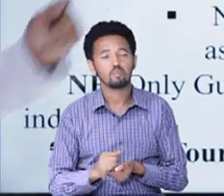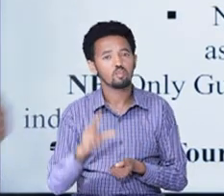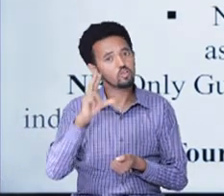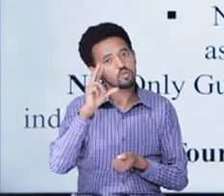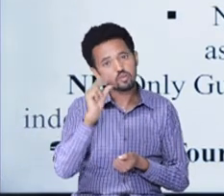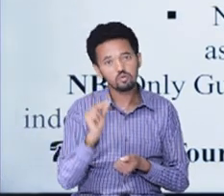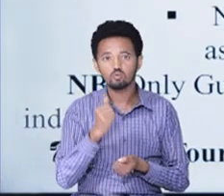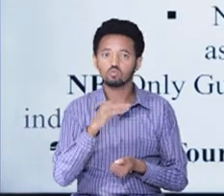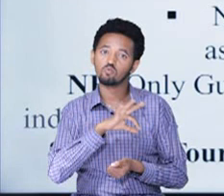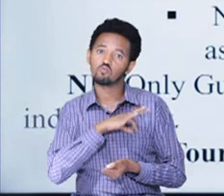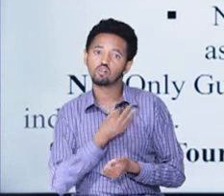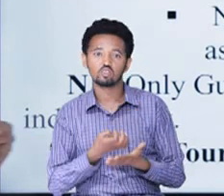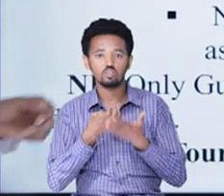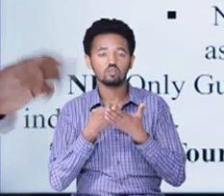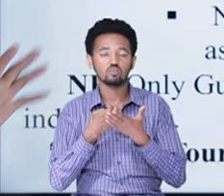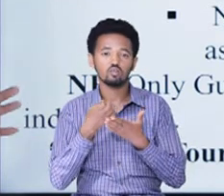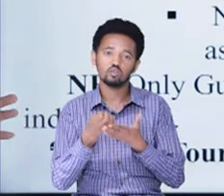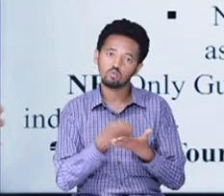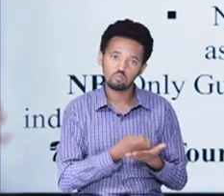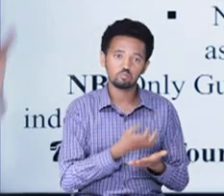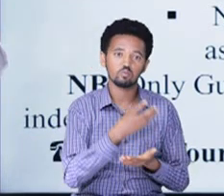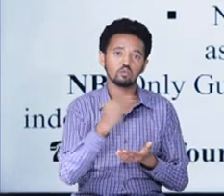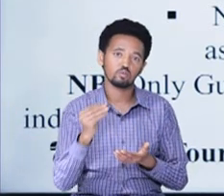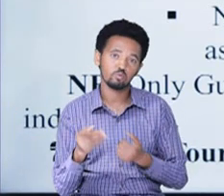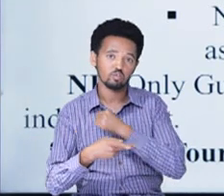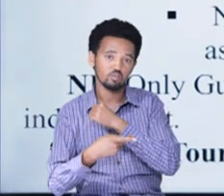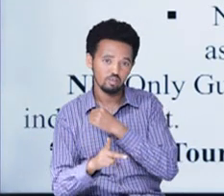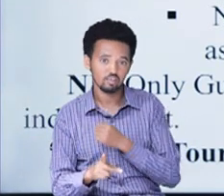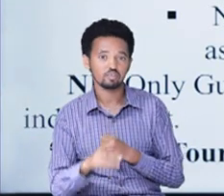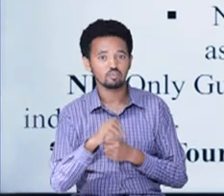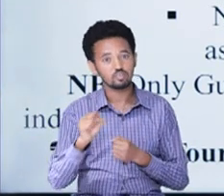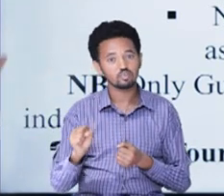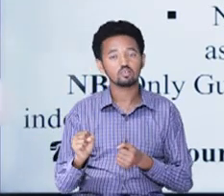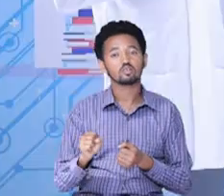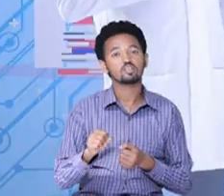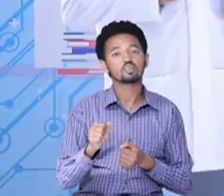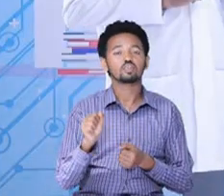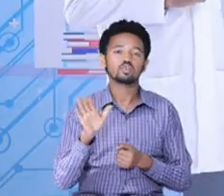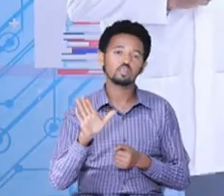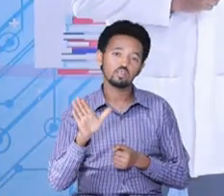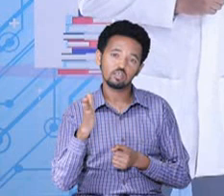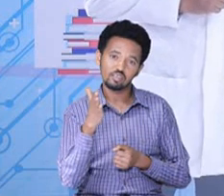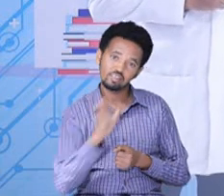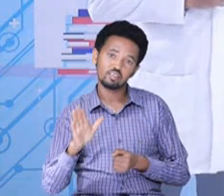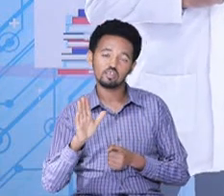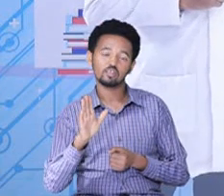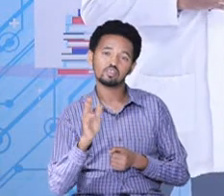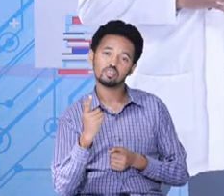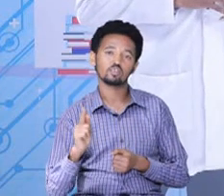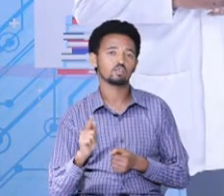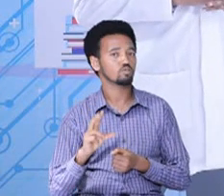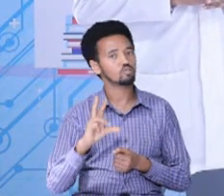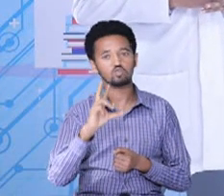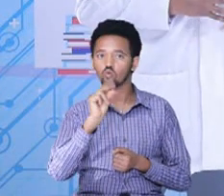no would lose French economic and technical assistance. Only Guinea voted no